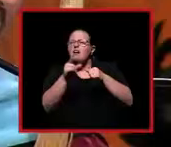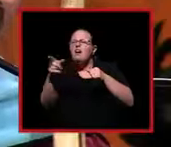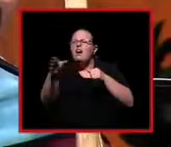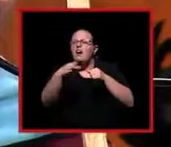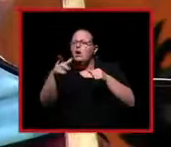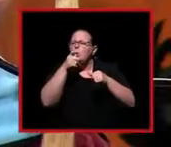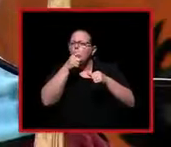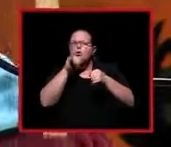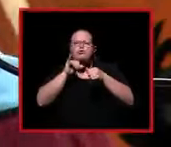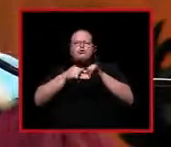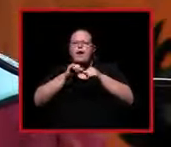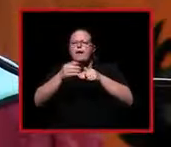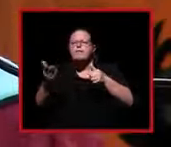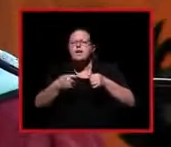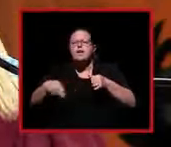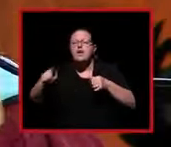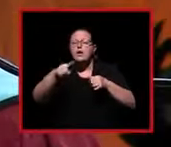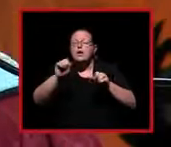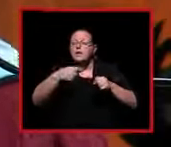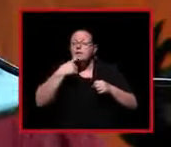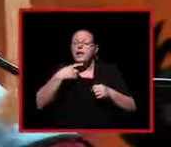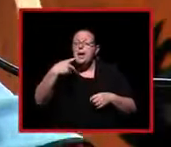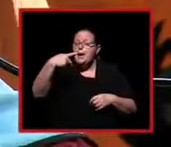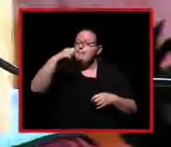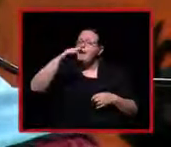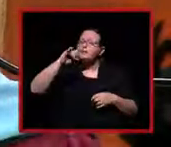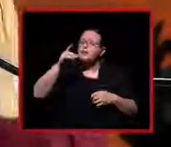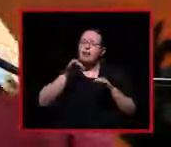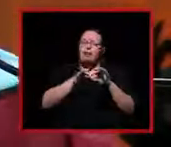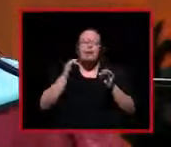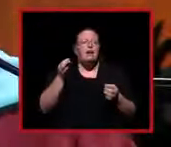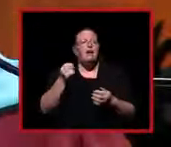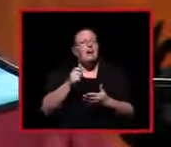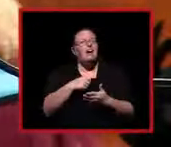hear you? Yeah, can you say the word pencil?